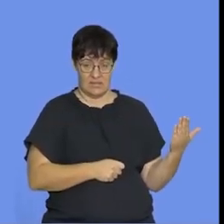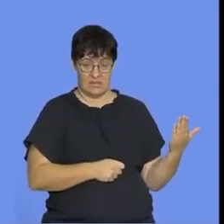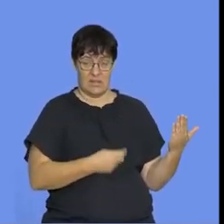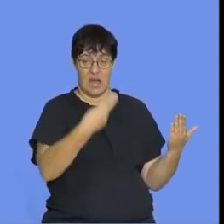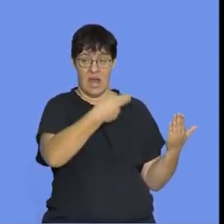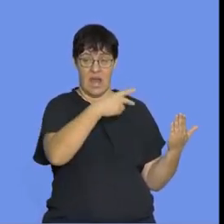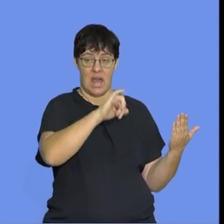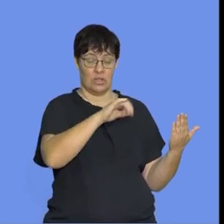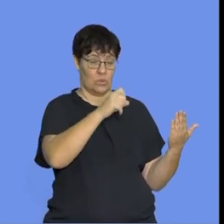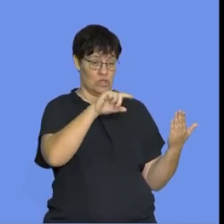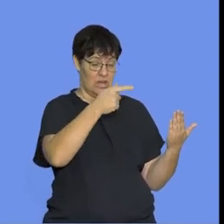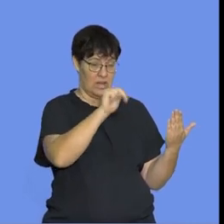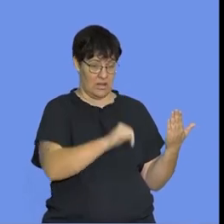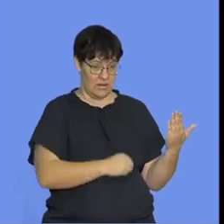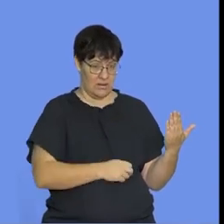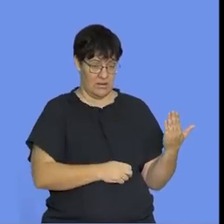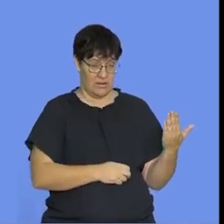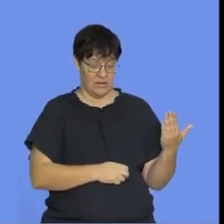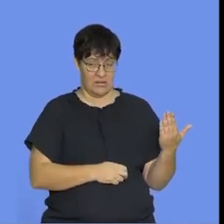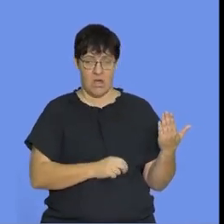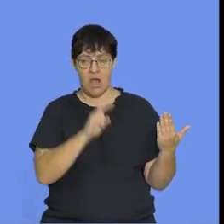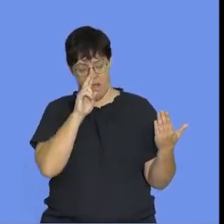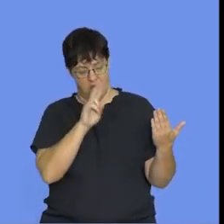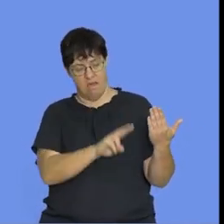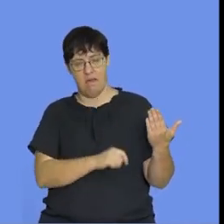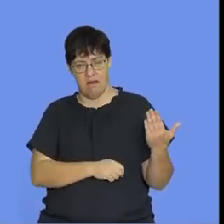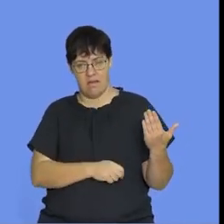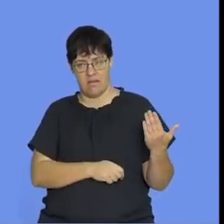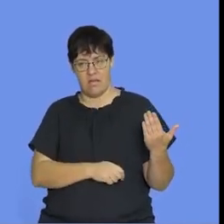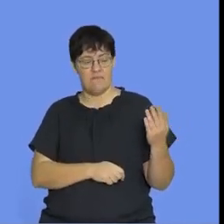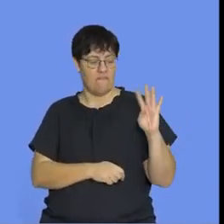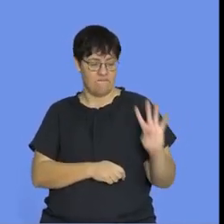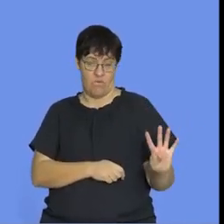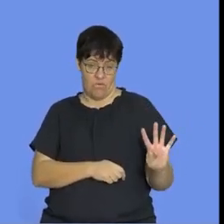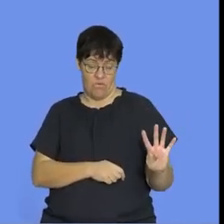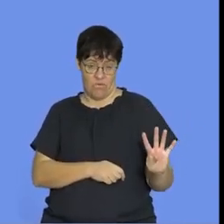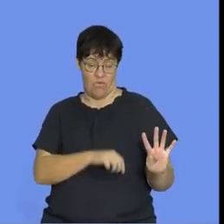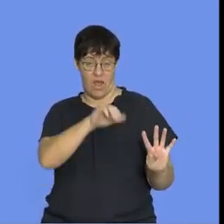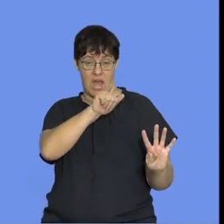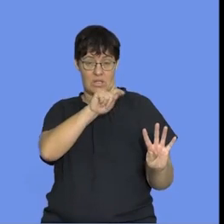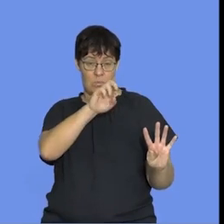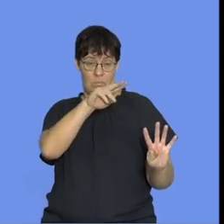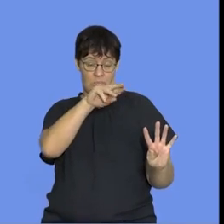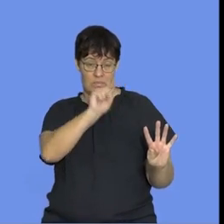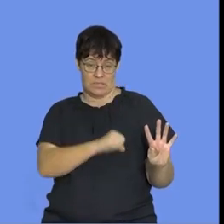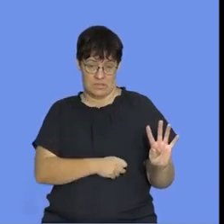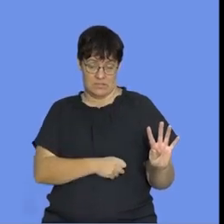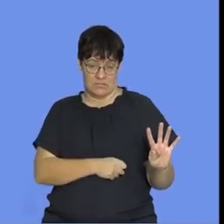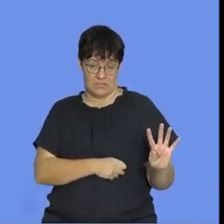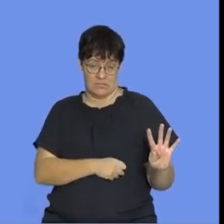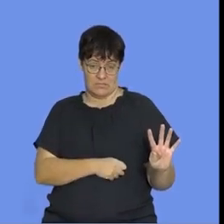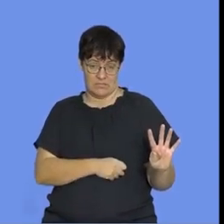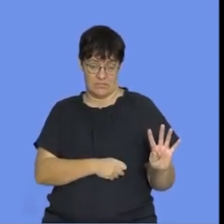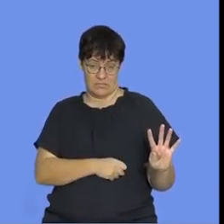an element is concerned, we would realize that here there's 4 atoms. Okay, there's 4